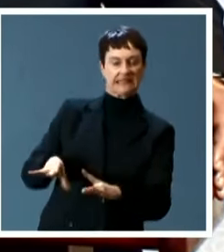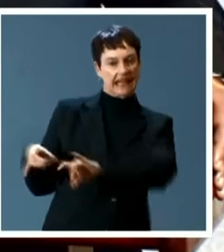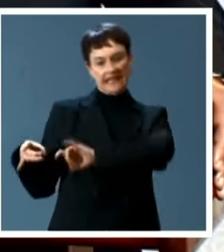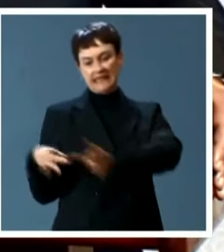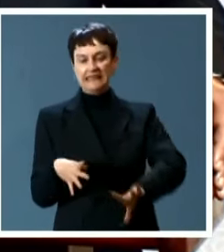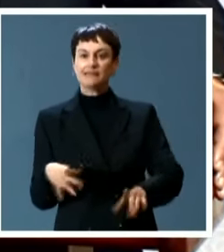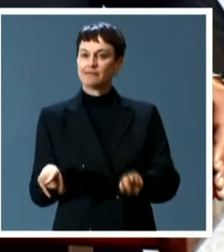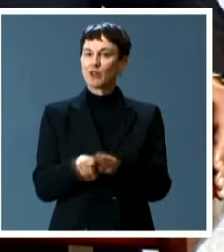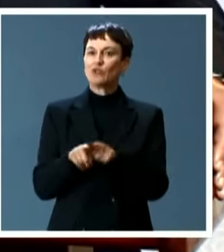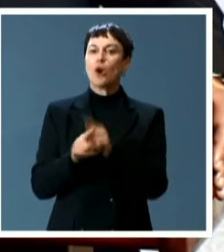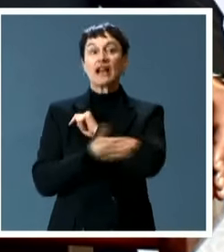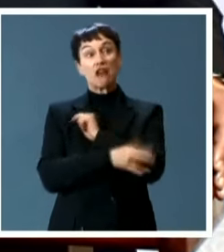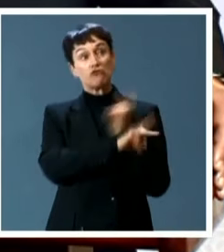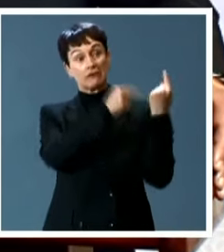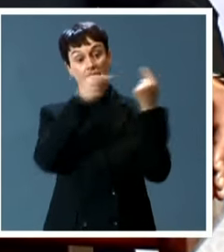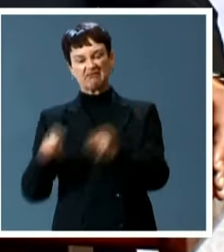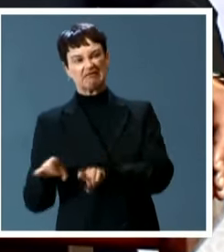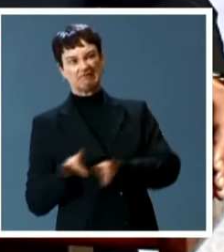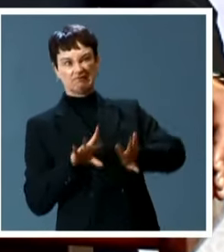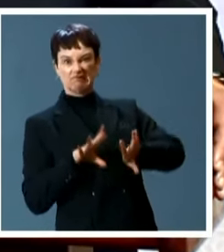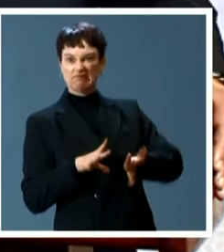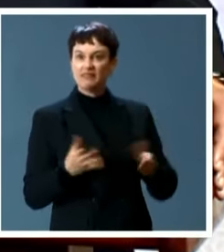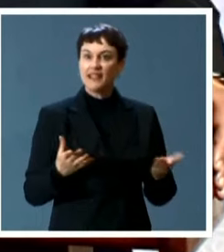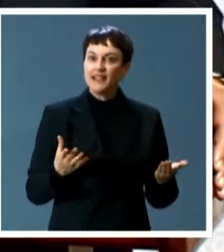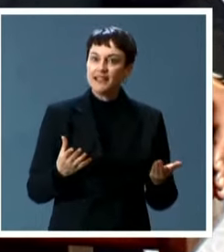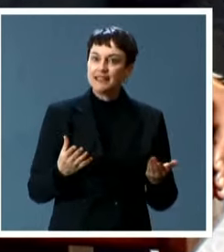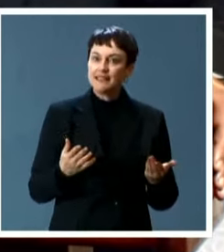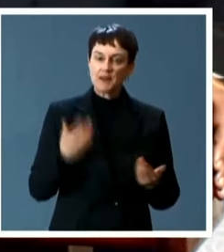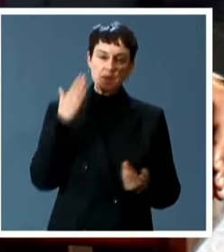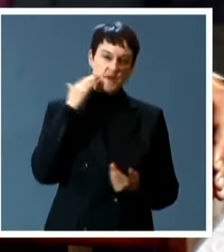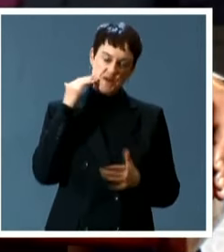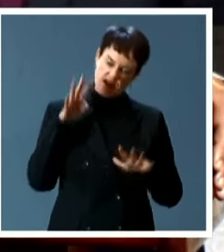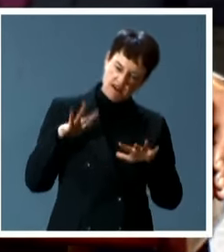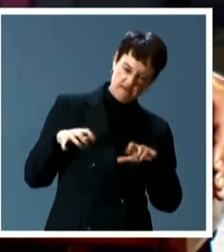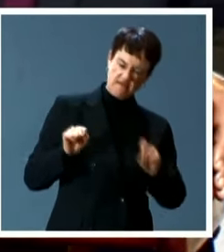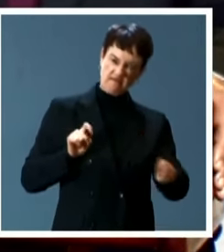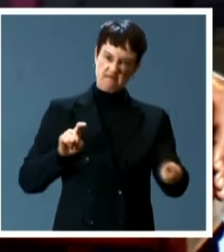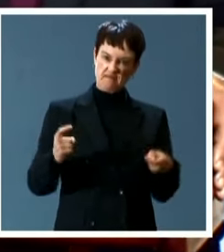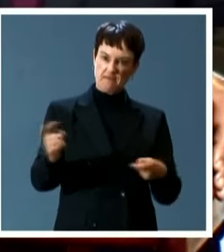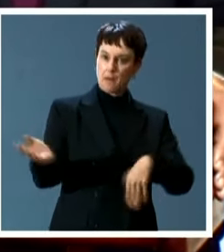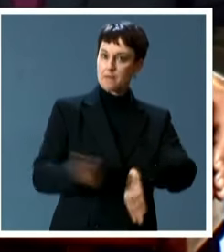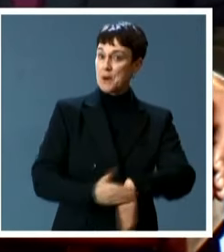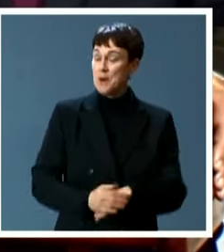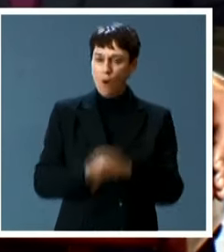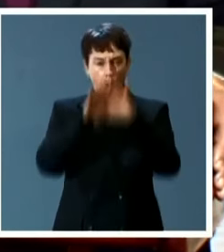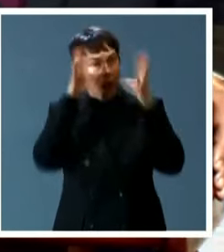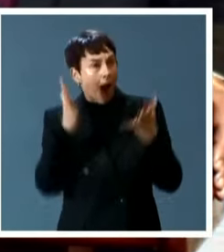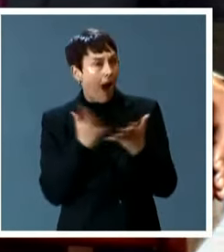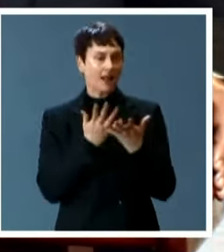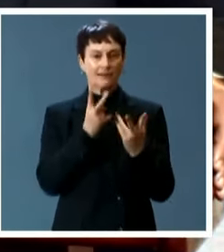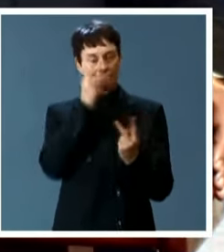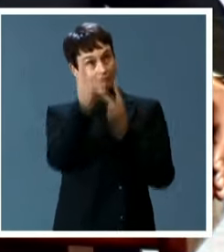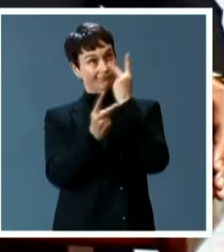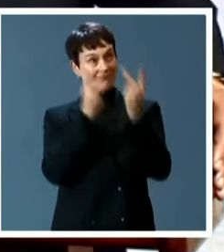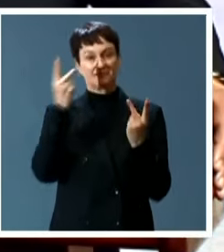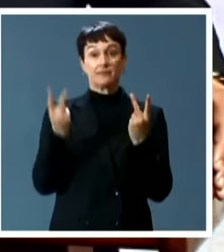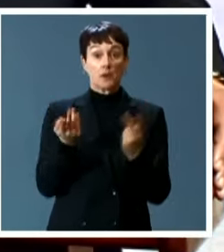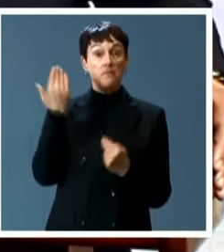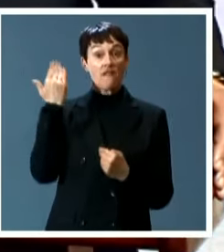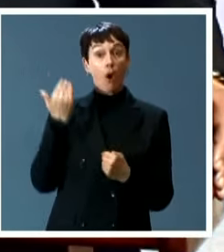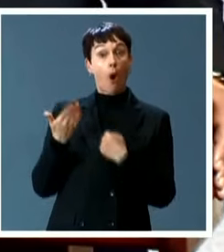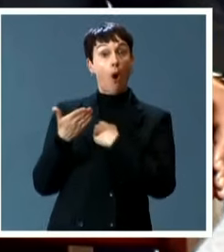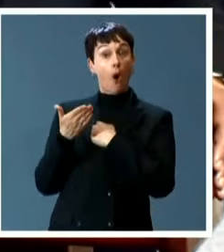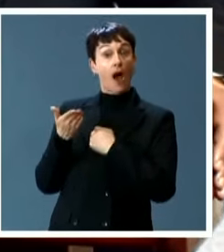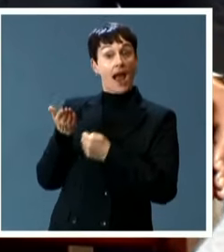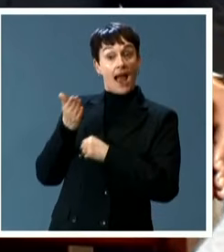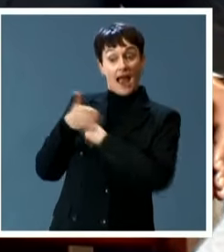institutionalized racism and white supremacy. We see this in the global trade system. Economies that were colonized are at